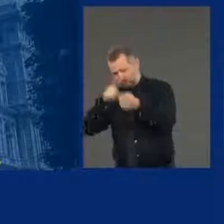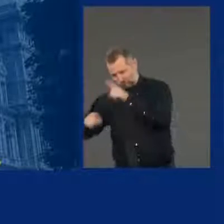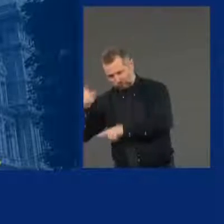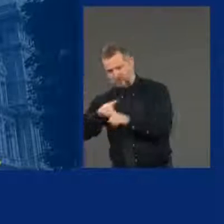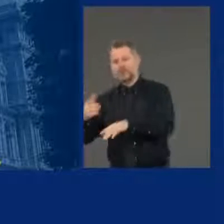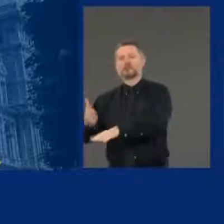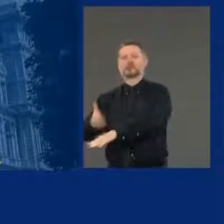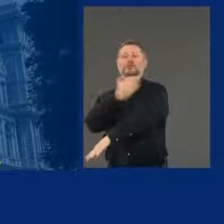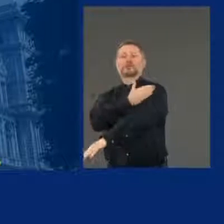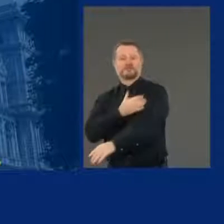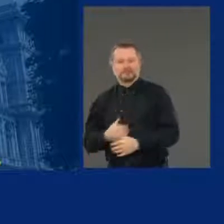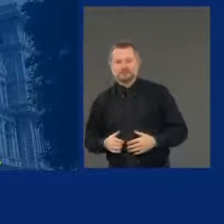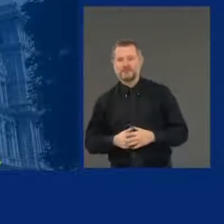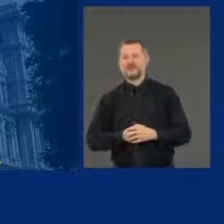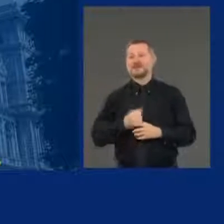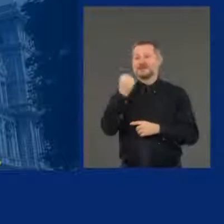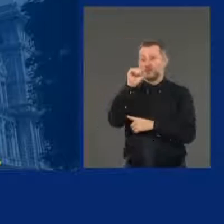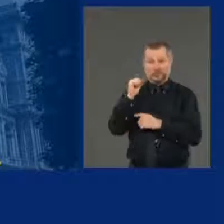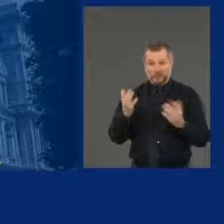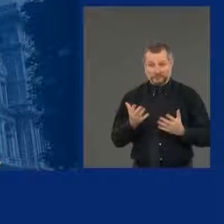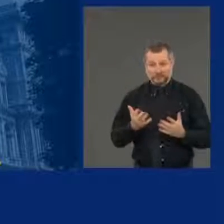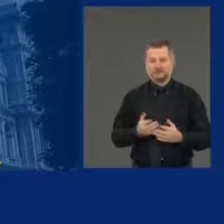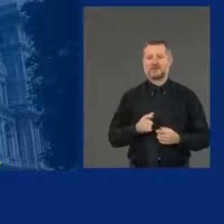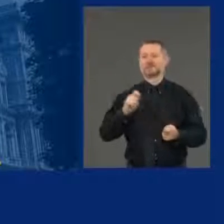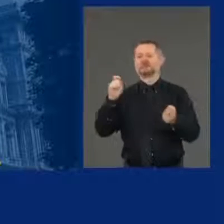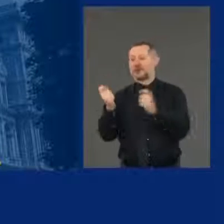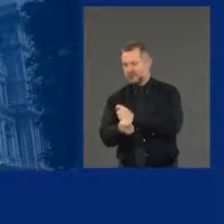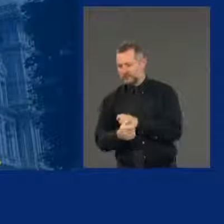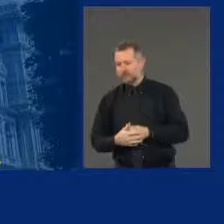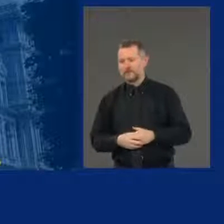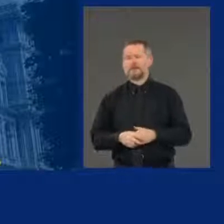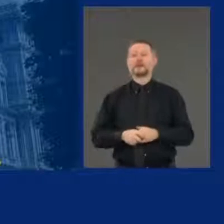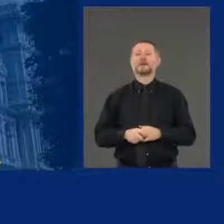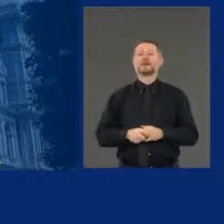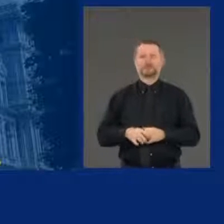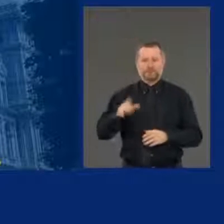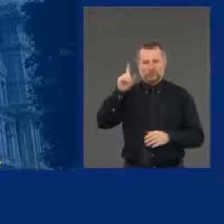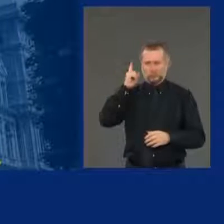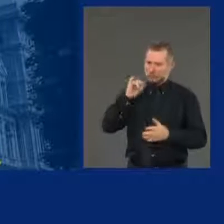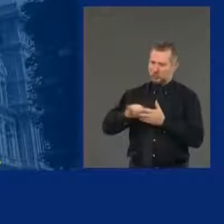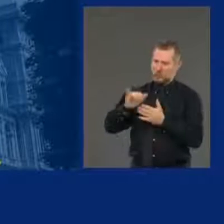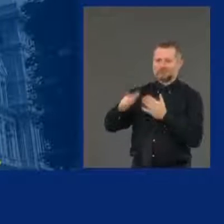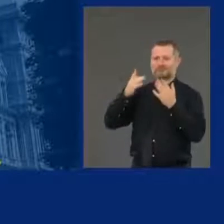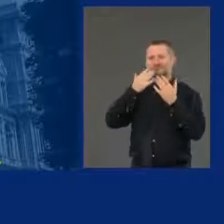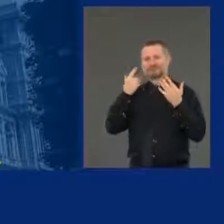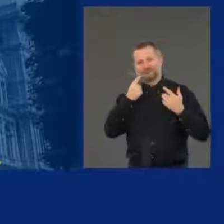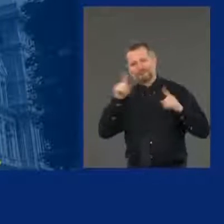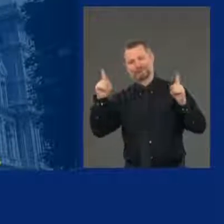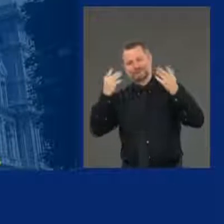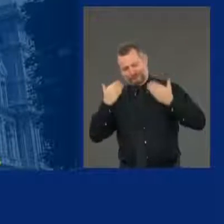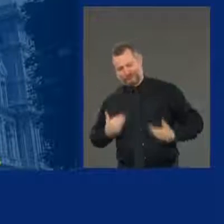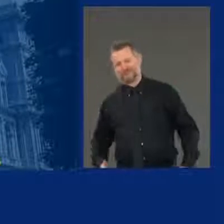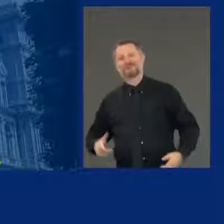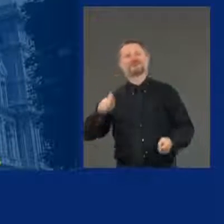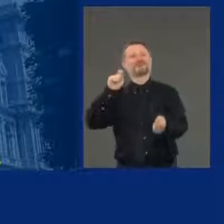We demonstrate because we want to make a change. New York is already in the change